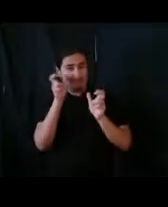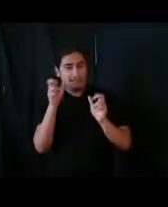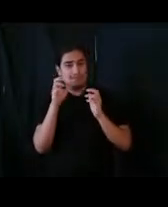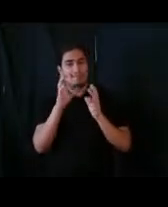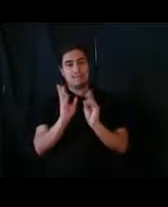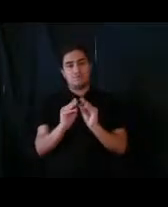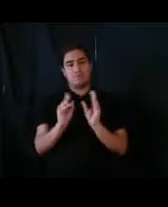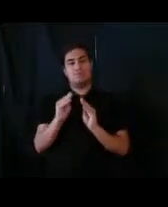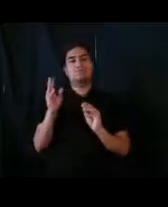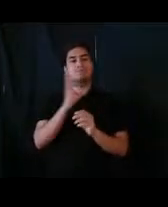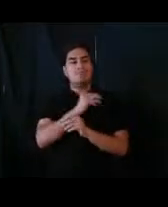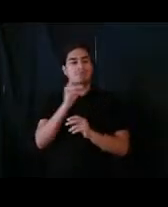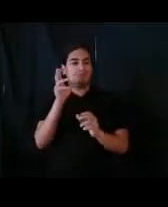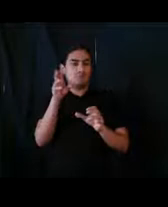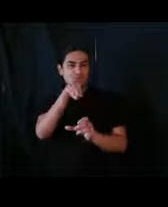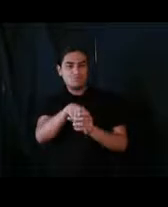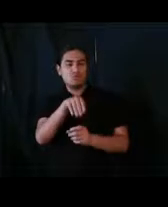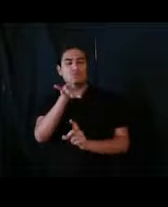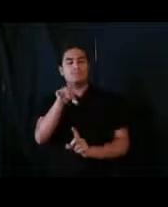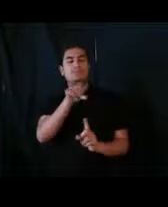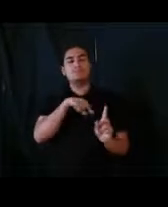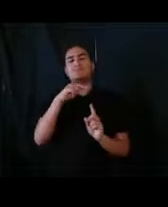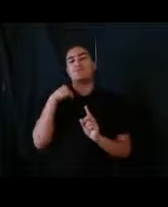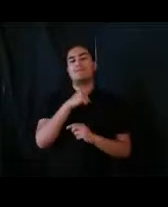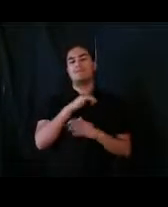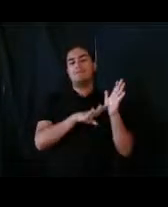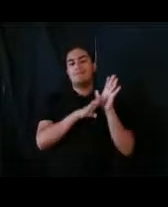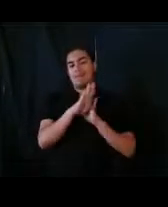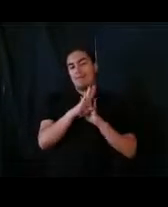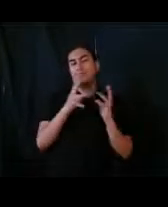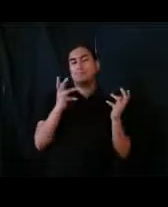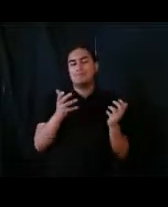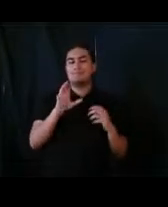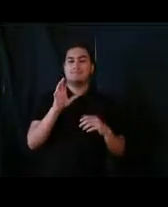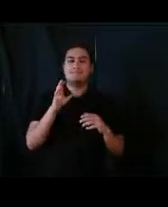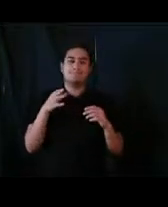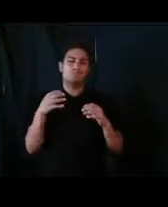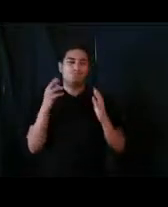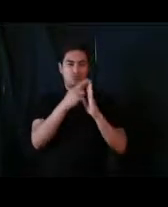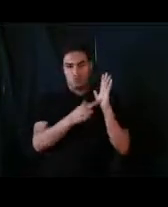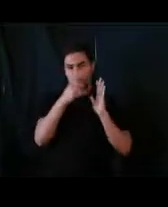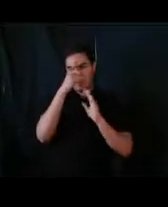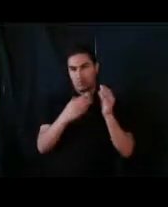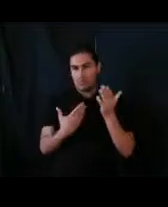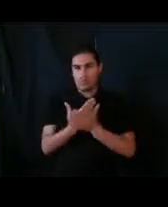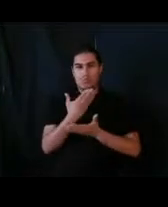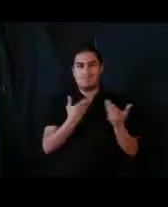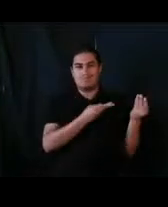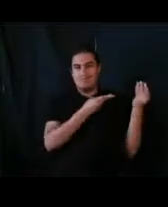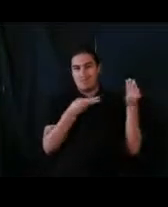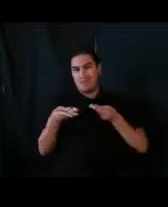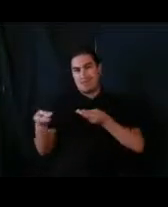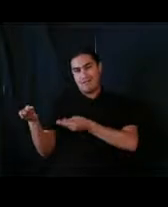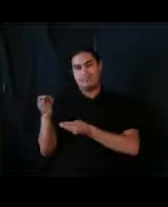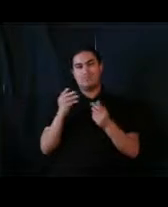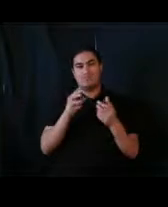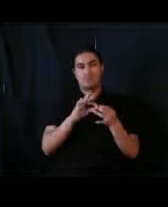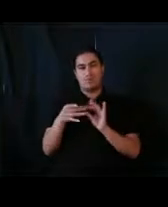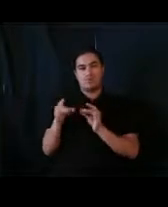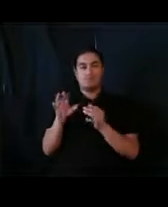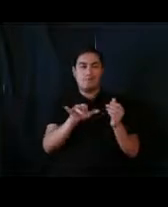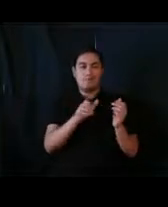participation calst has already developed draft guidelines for the new supply chain infrastructure program we